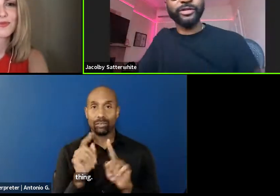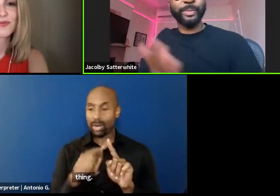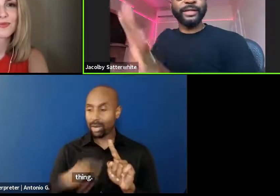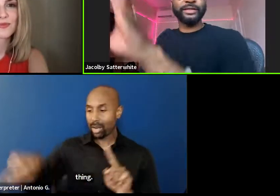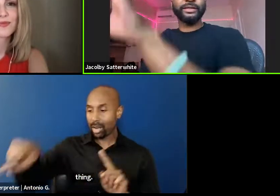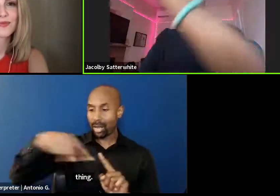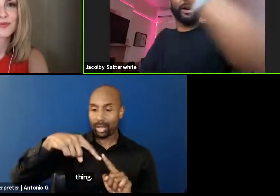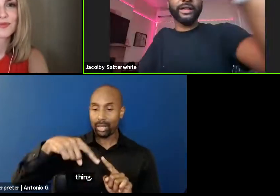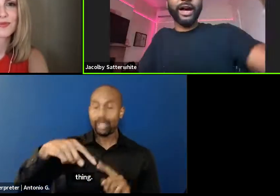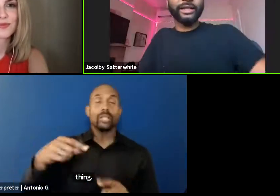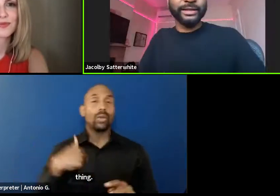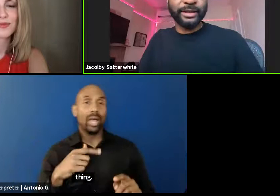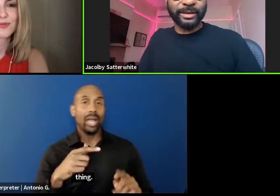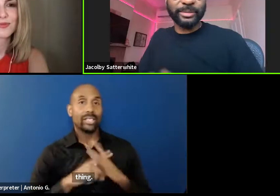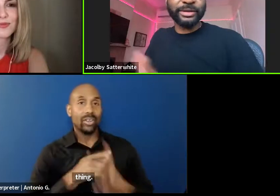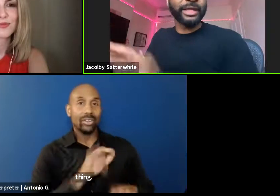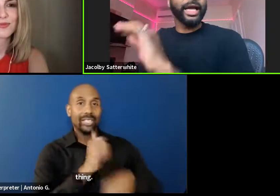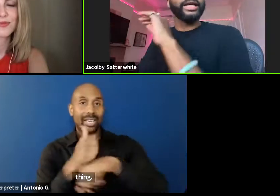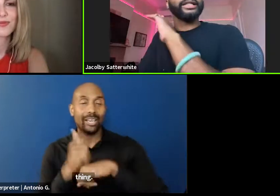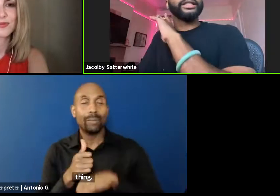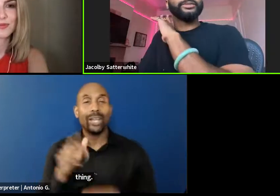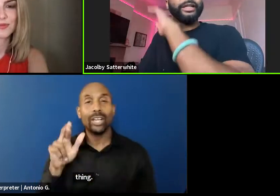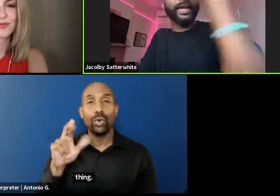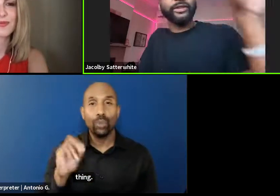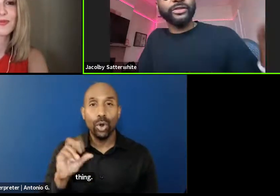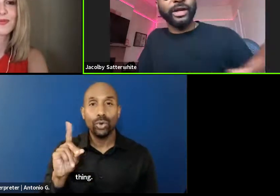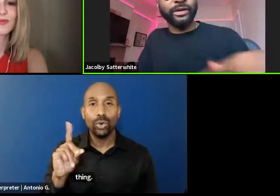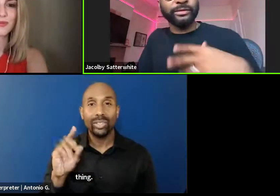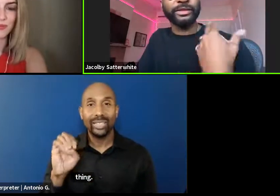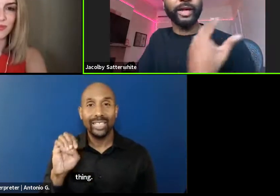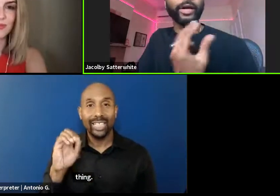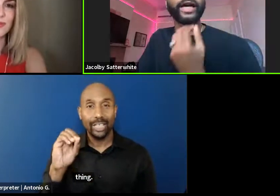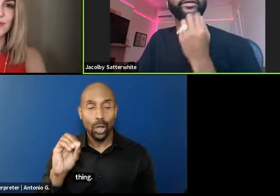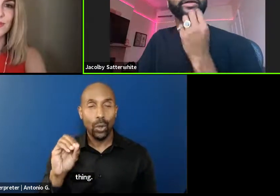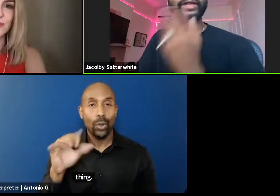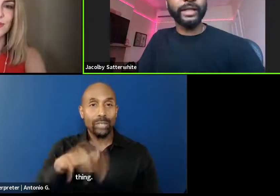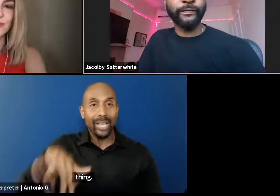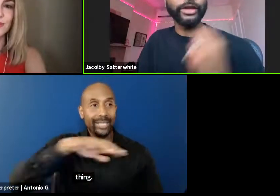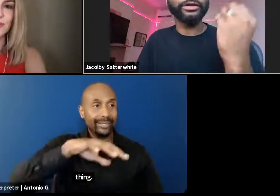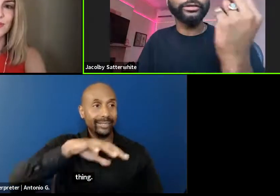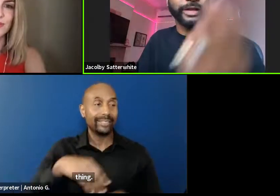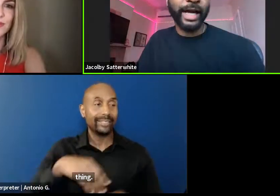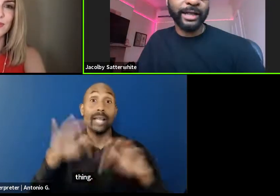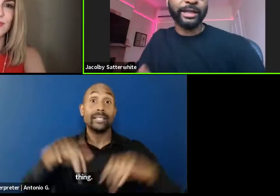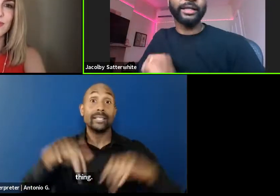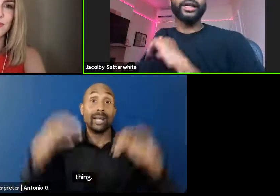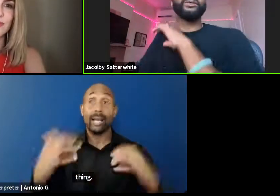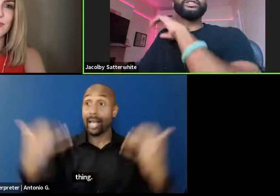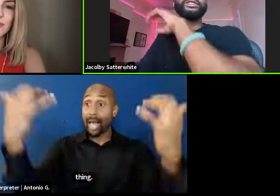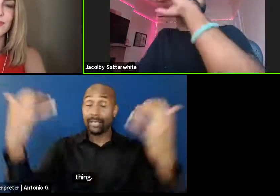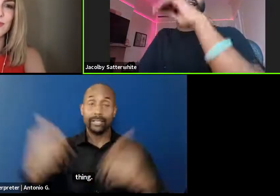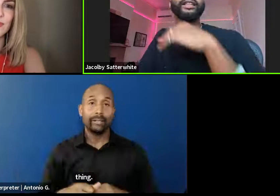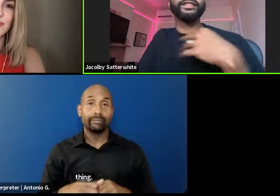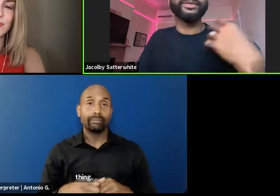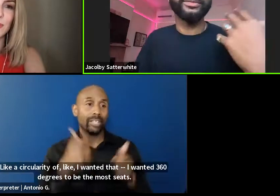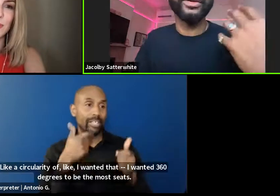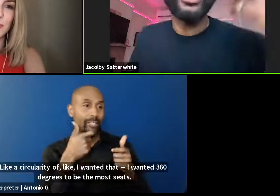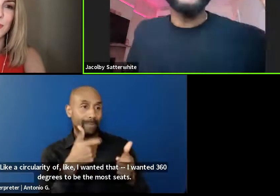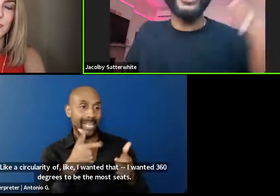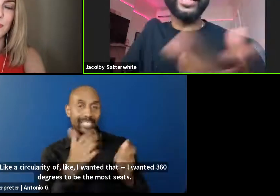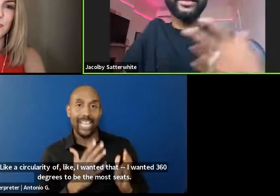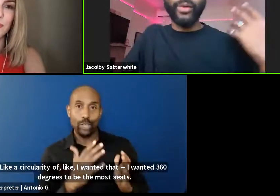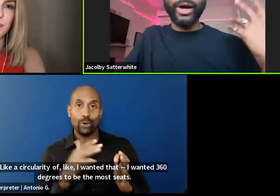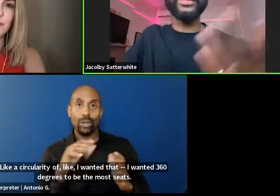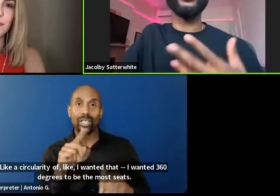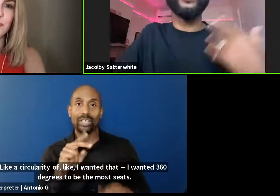these rodeo spaces, these coliseums, these spectator zones that kind of reflect virtual reality, which is like a coliseum is the